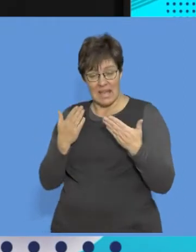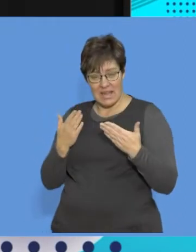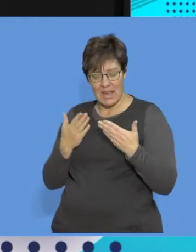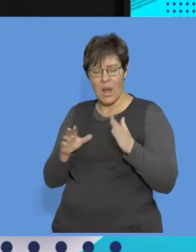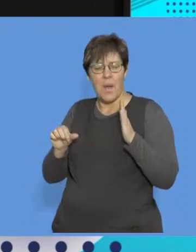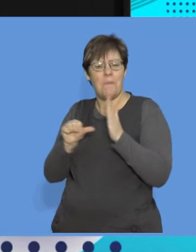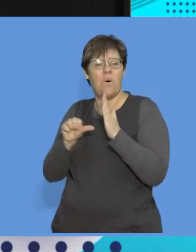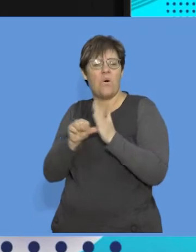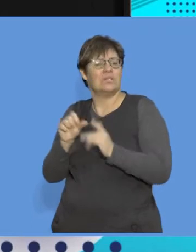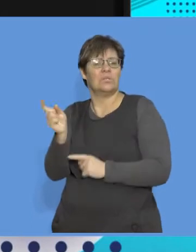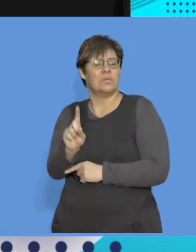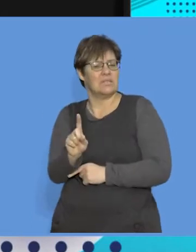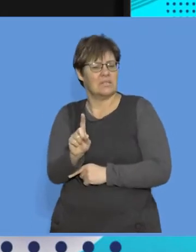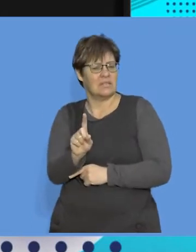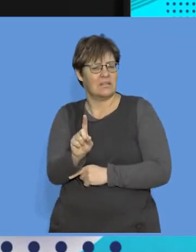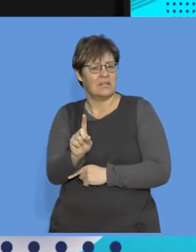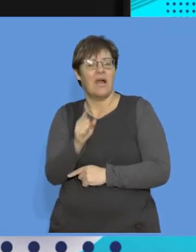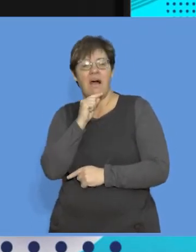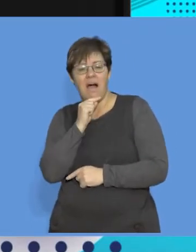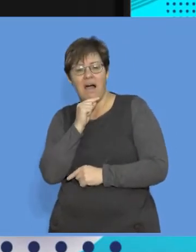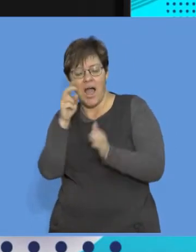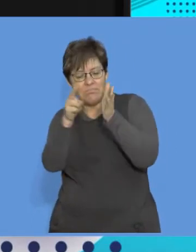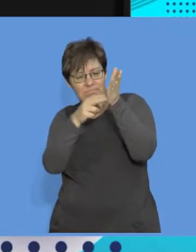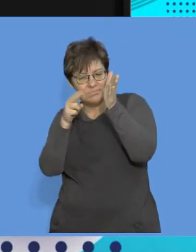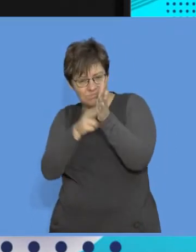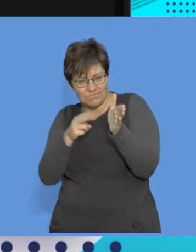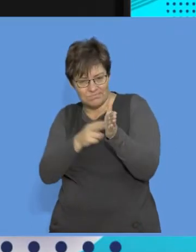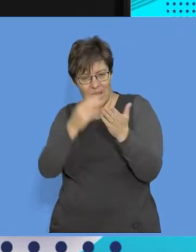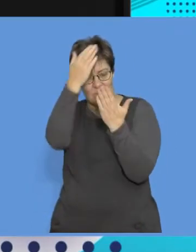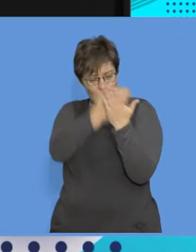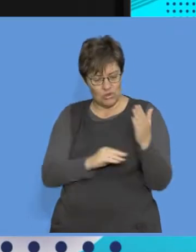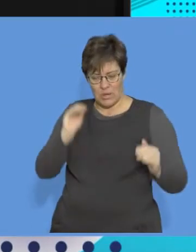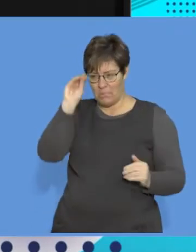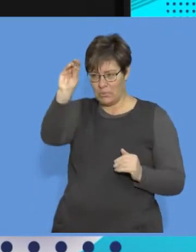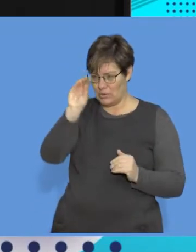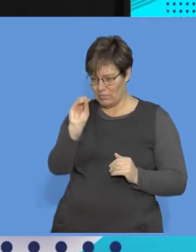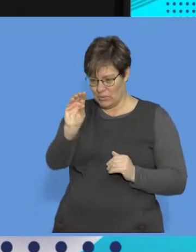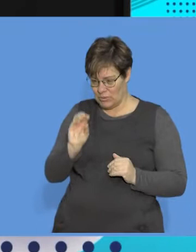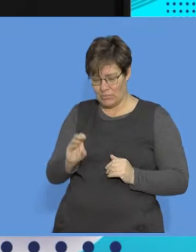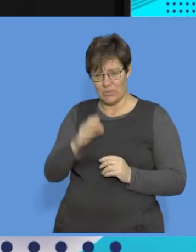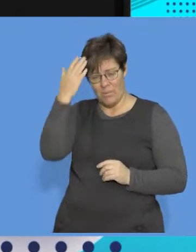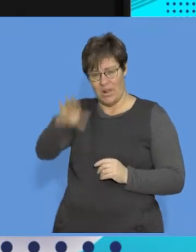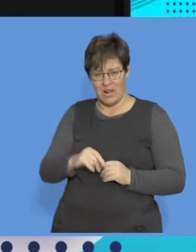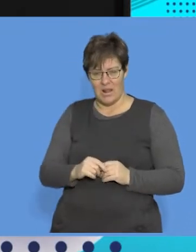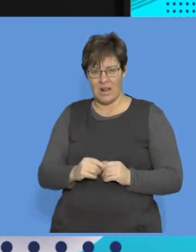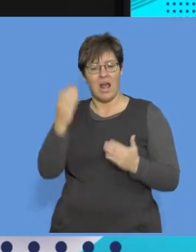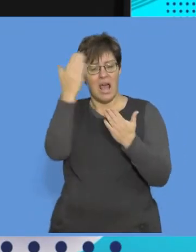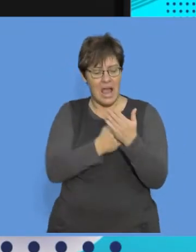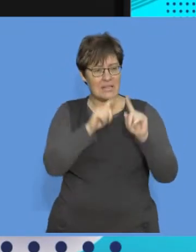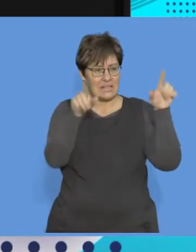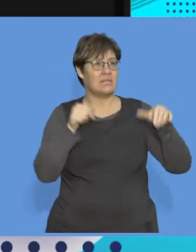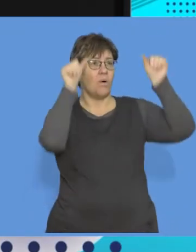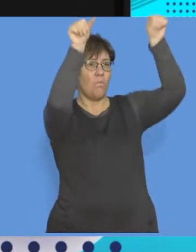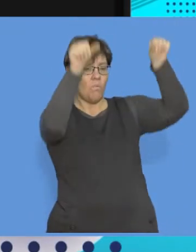important is that you start to annotate onto these sheets, onto this data sheet. Keep it on your desk, pin it on a